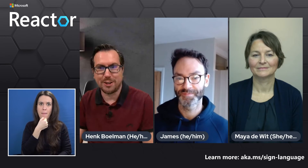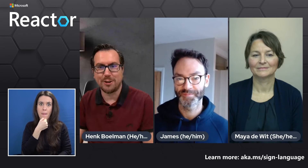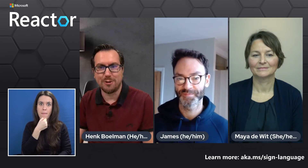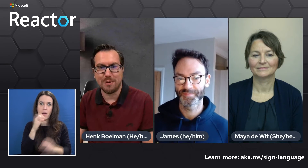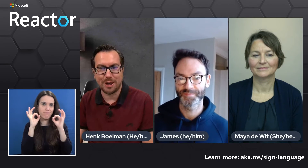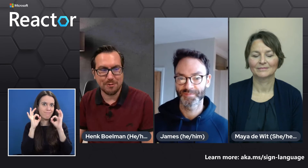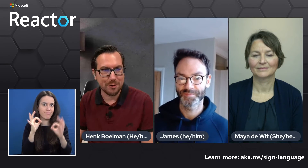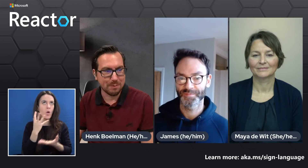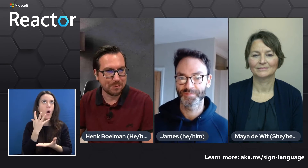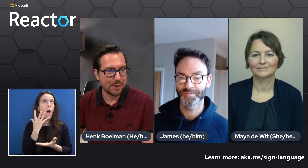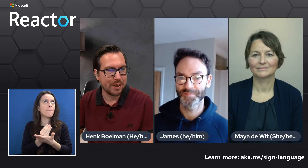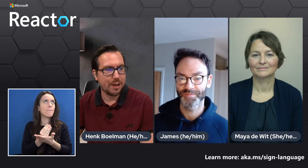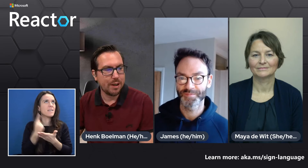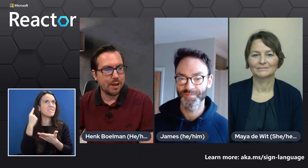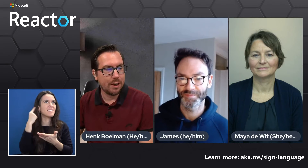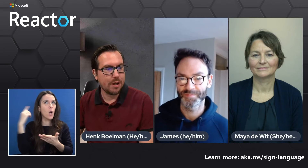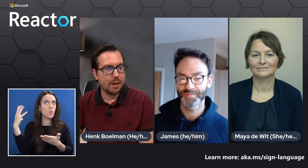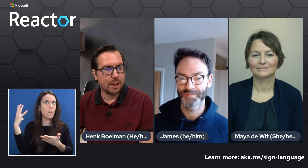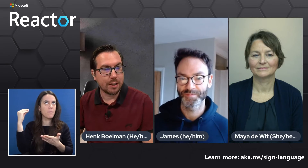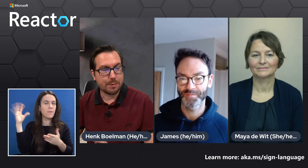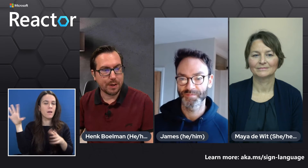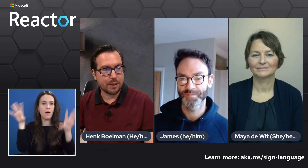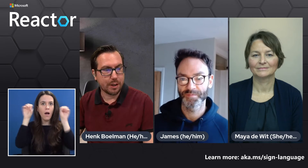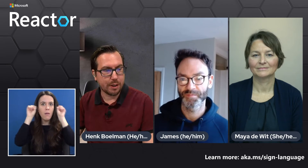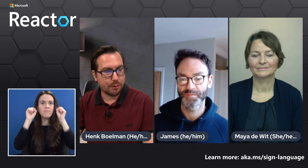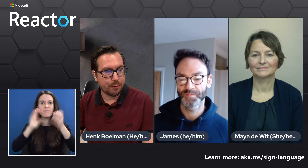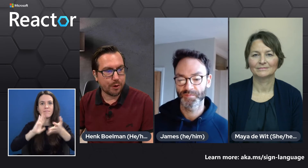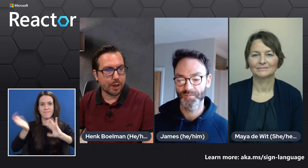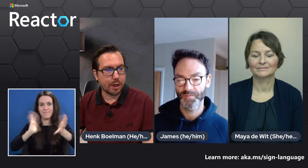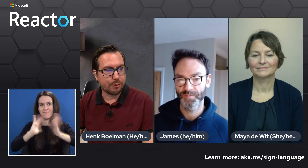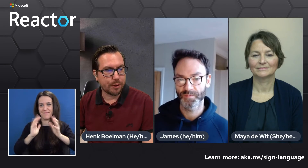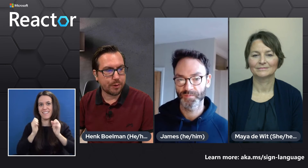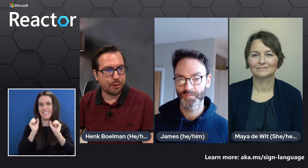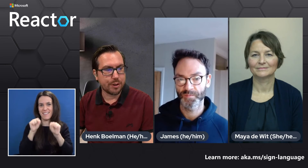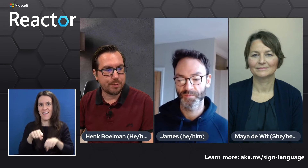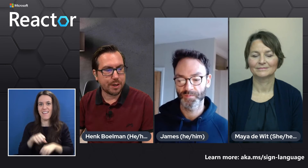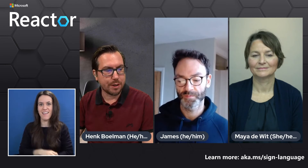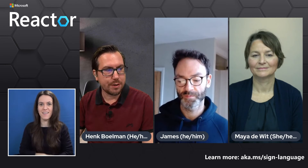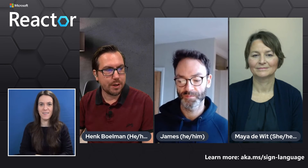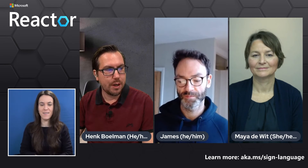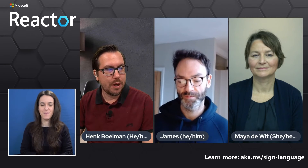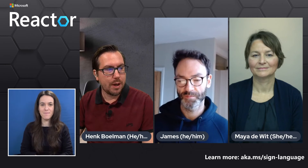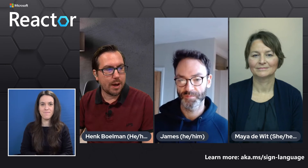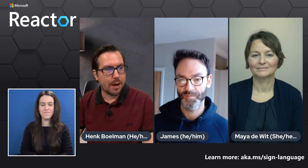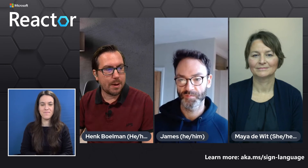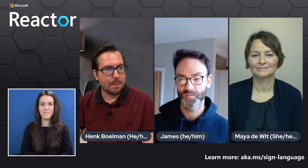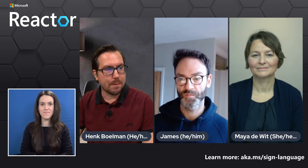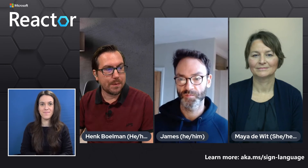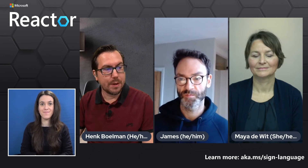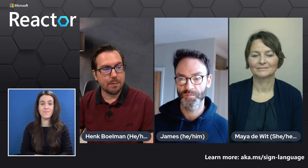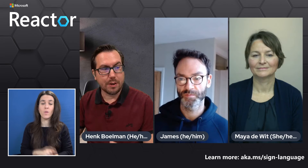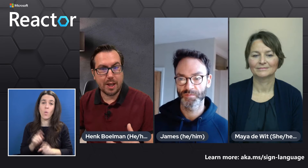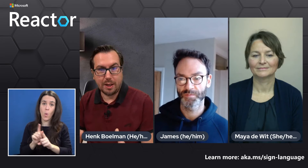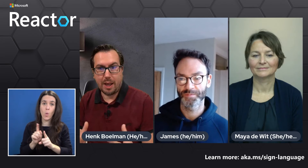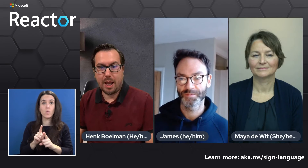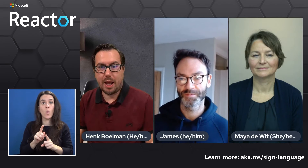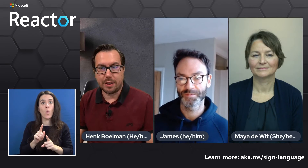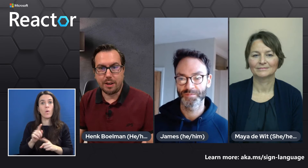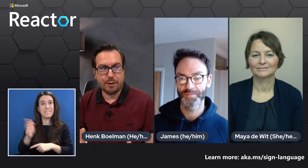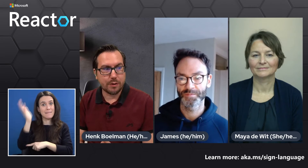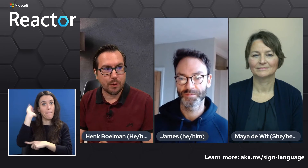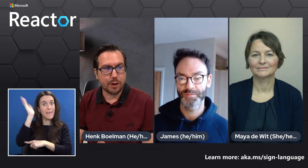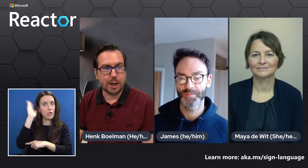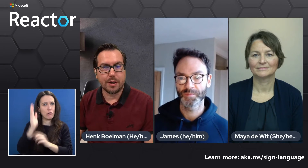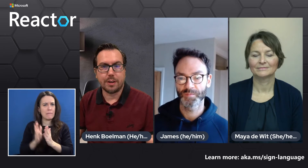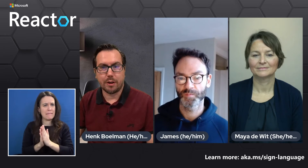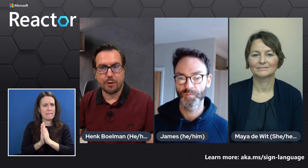there is a good microphone, and especially for the speakers. But then, as an